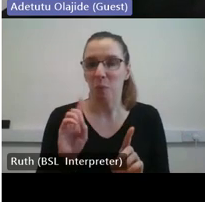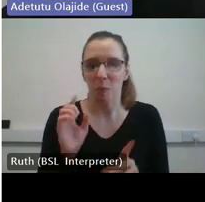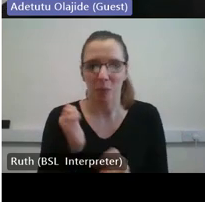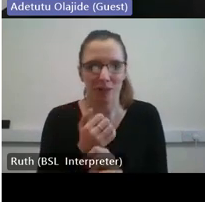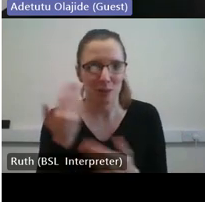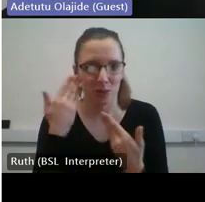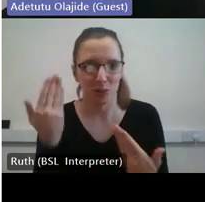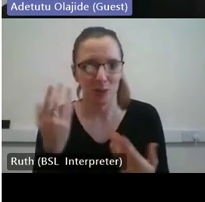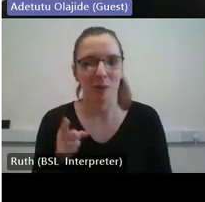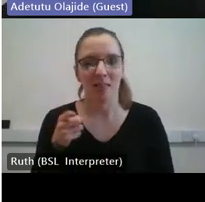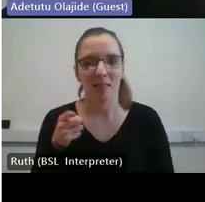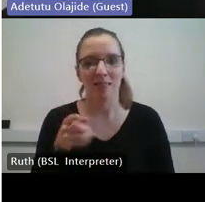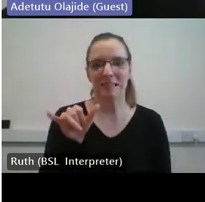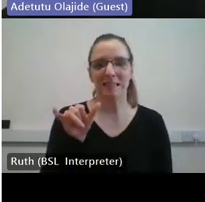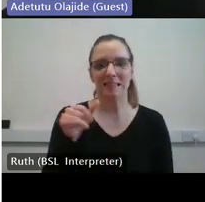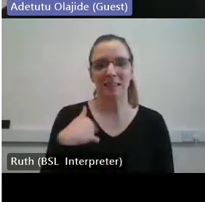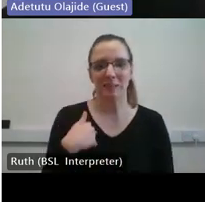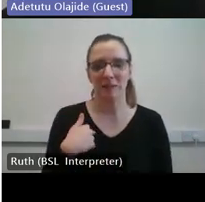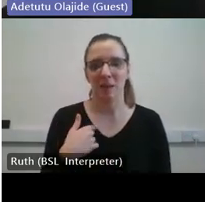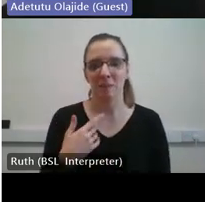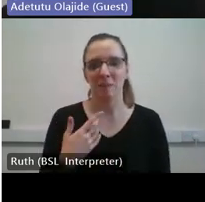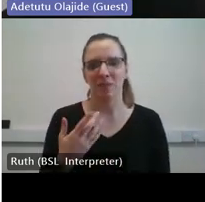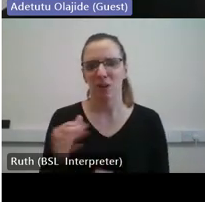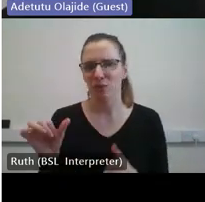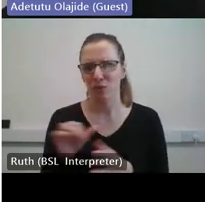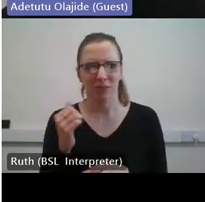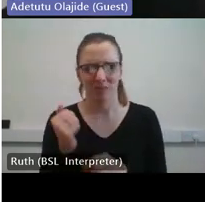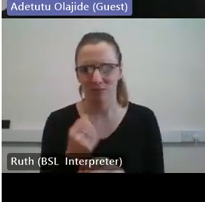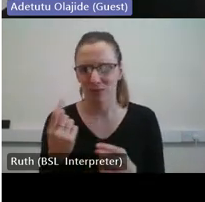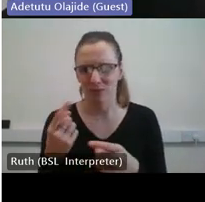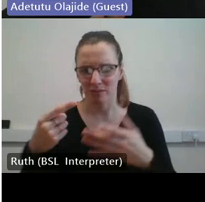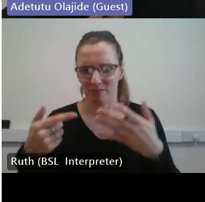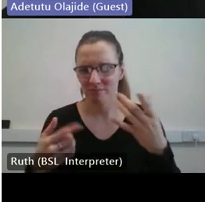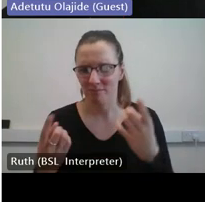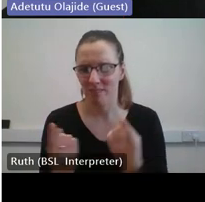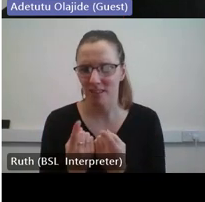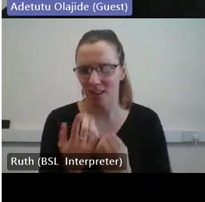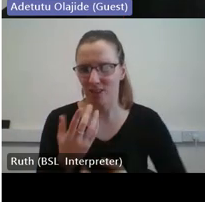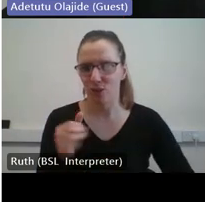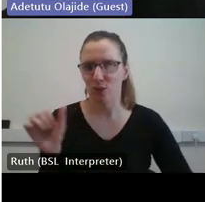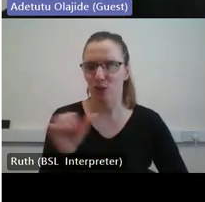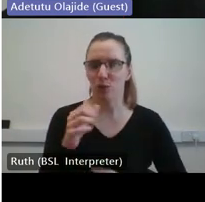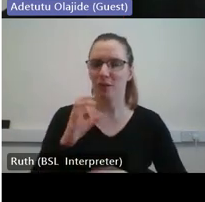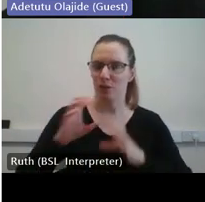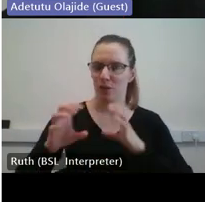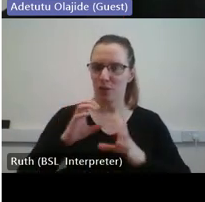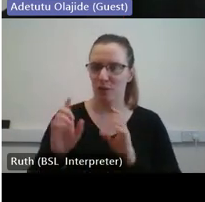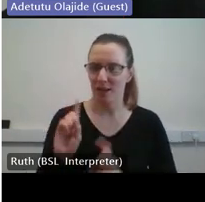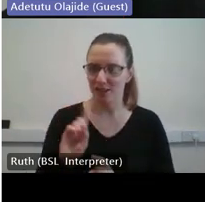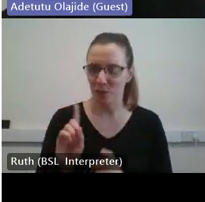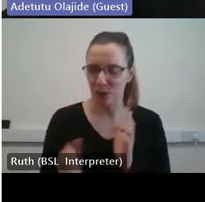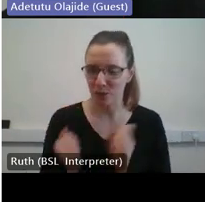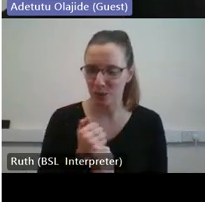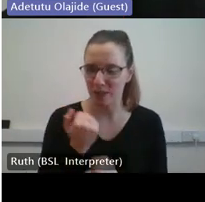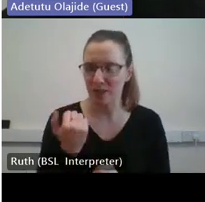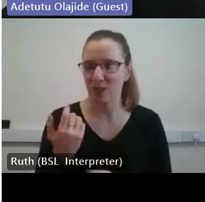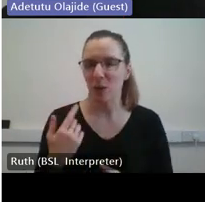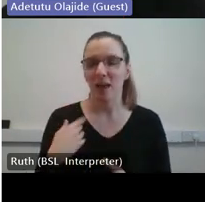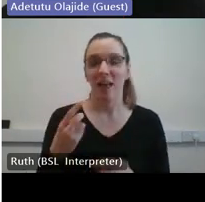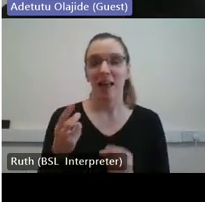red flag. Because you're supposed to be doing something, you're supposed to be communicating to people what you're doing. So if there's